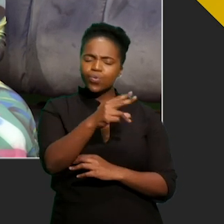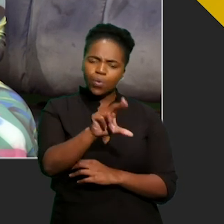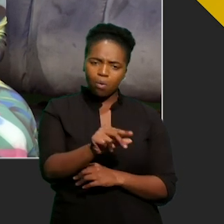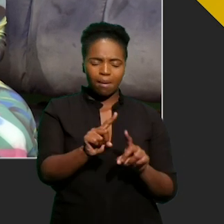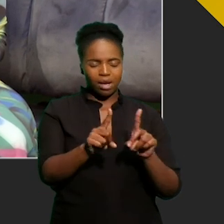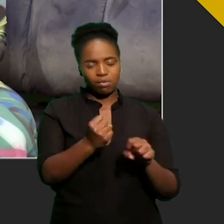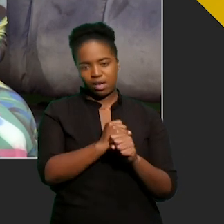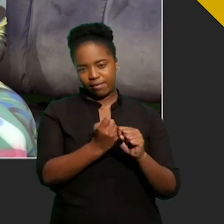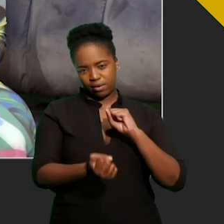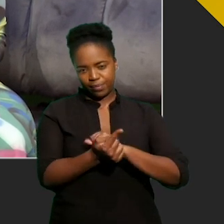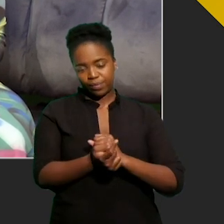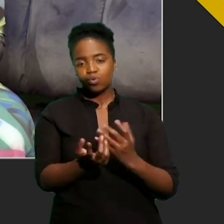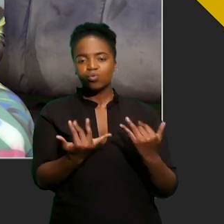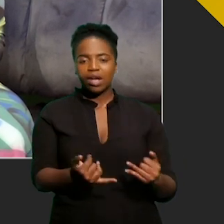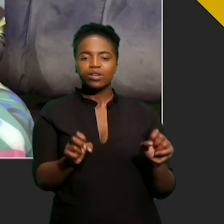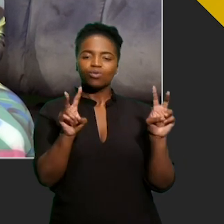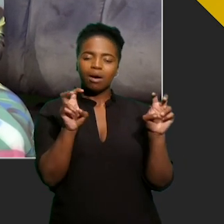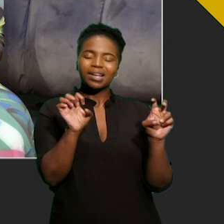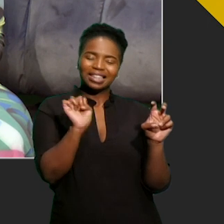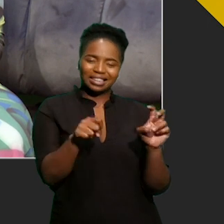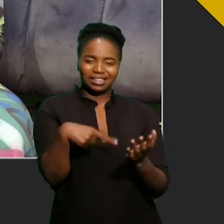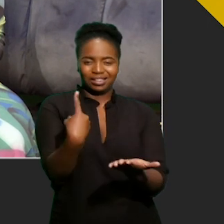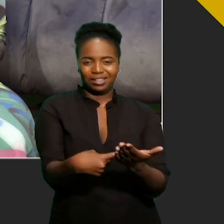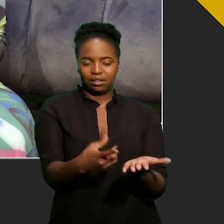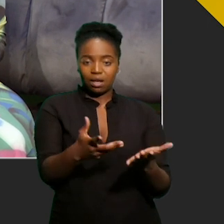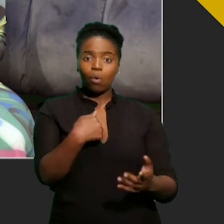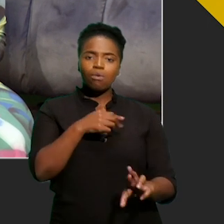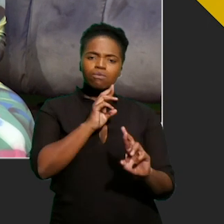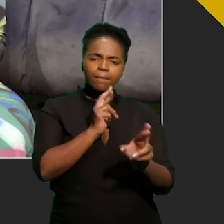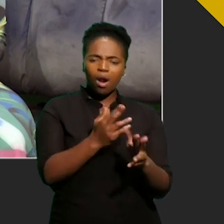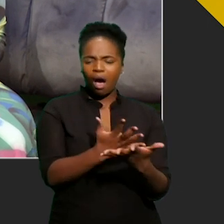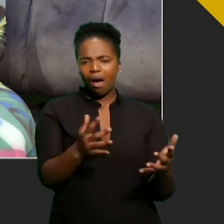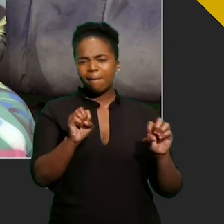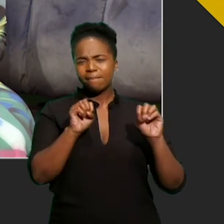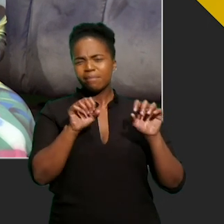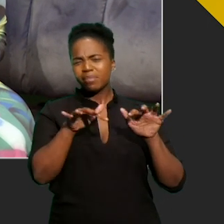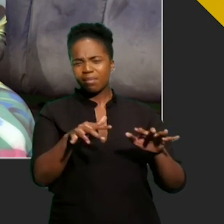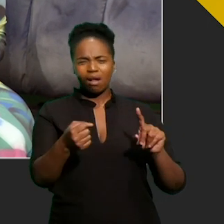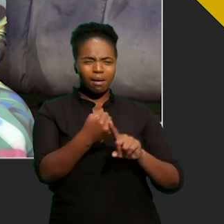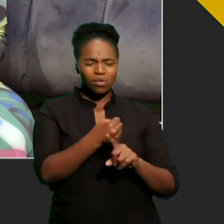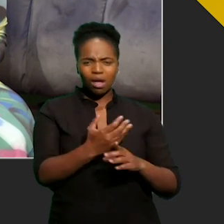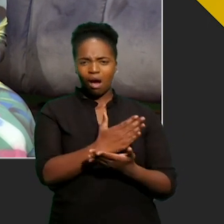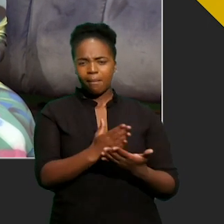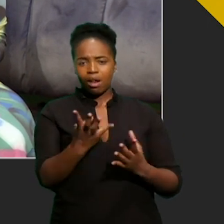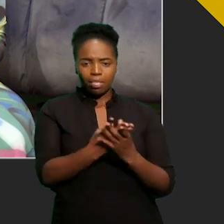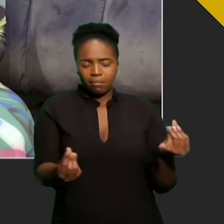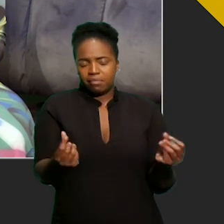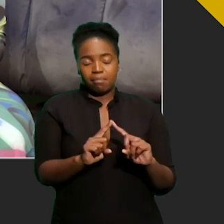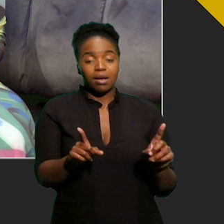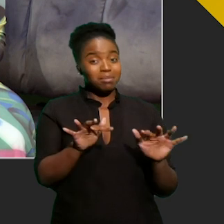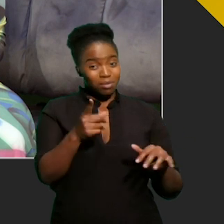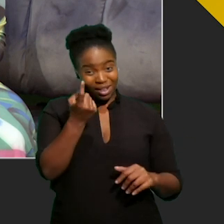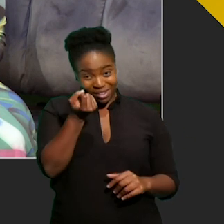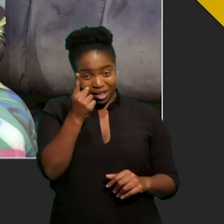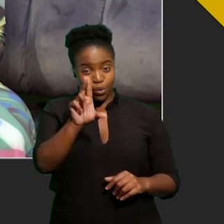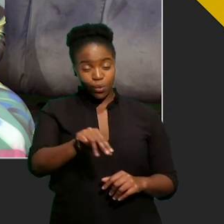never acted on it. Yeah. Today's topic, of course, speaks to things like that, because we've reported on how many people that have left, how many people that have gone missing, but do people understand